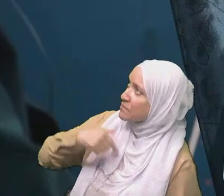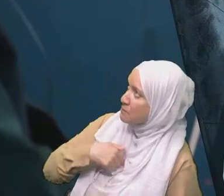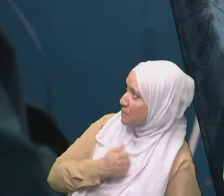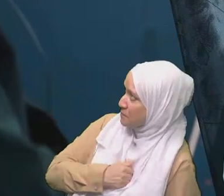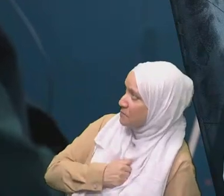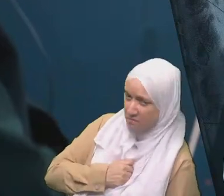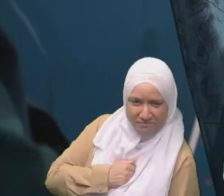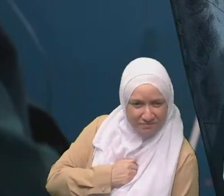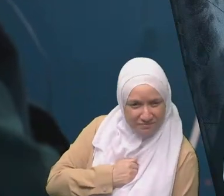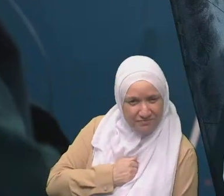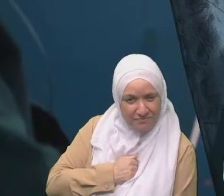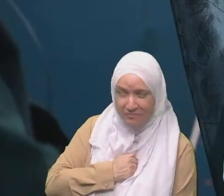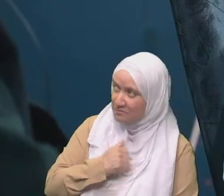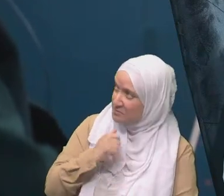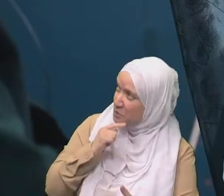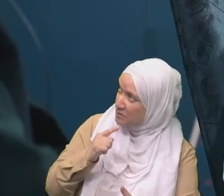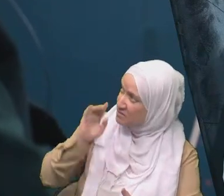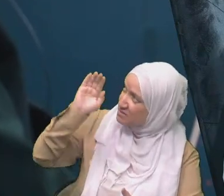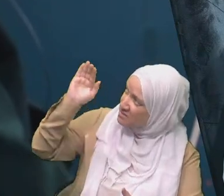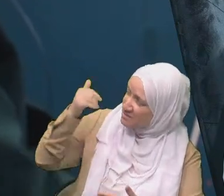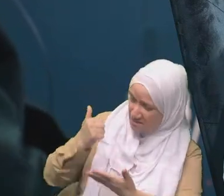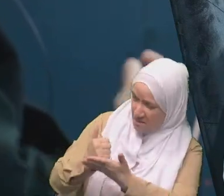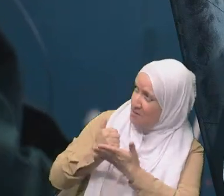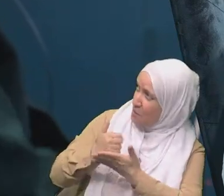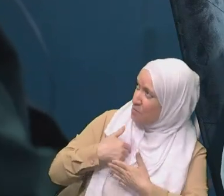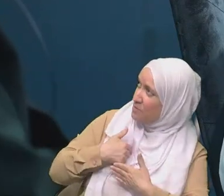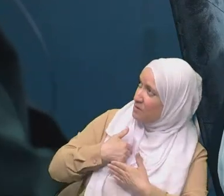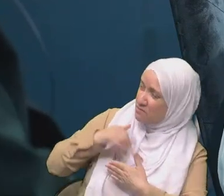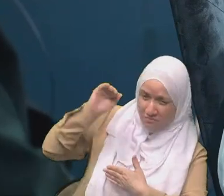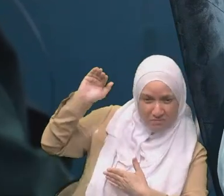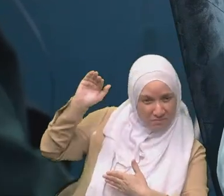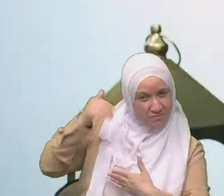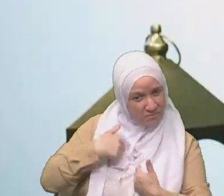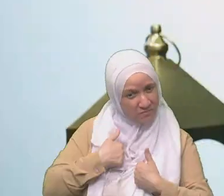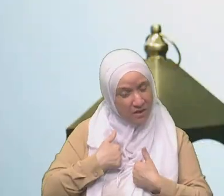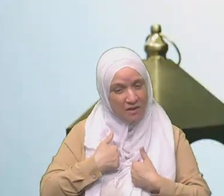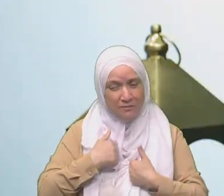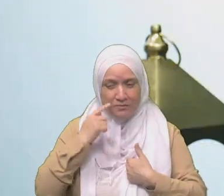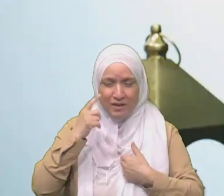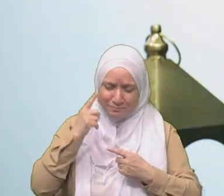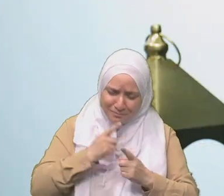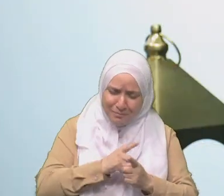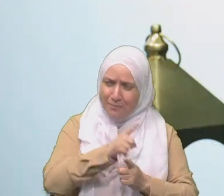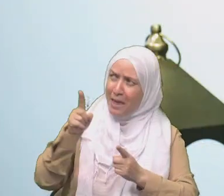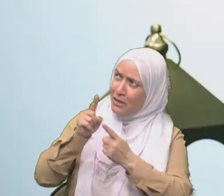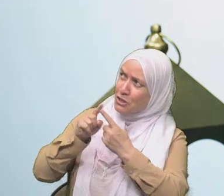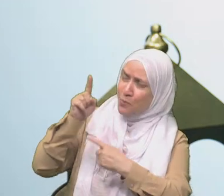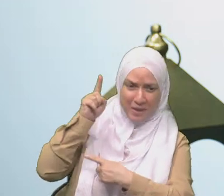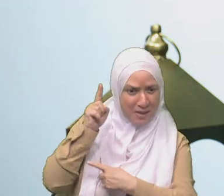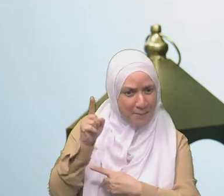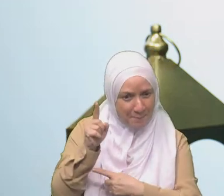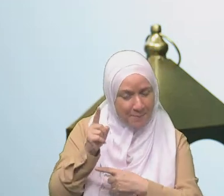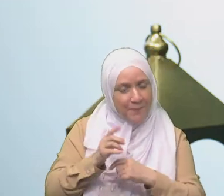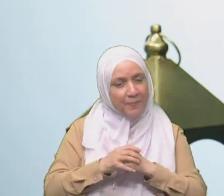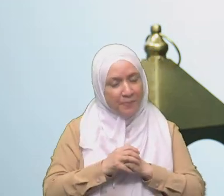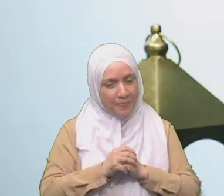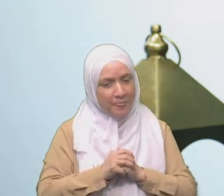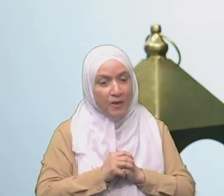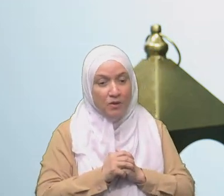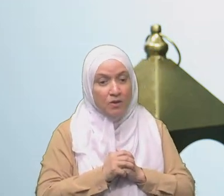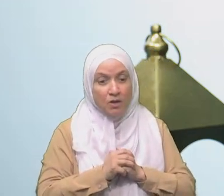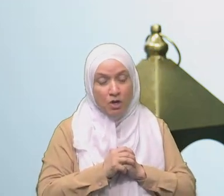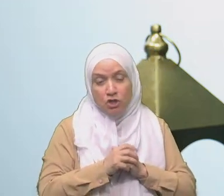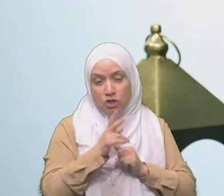I can find my way back to Allah azza wa jalla. Jazakallah khair, Shaykh. I'll just, in 2 minutes, this section here where he says, He comments on Inna